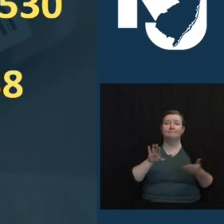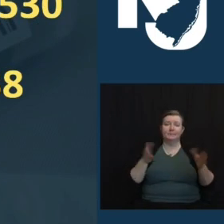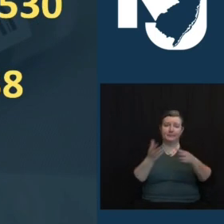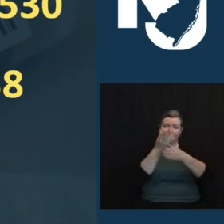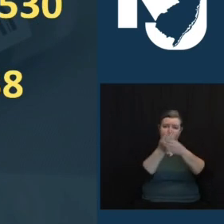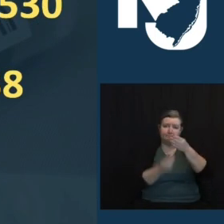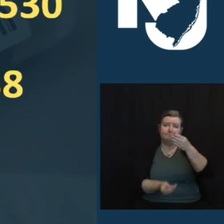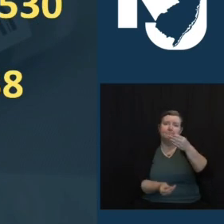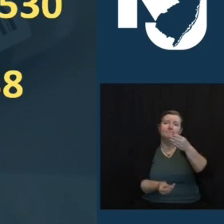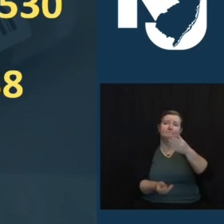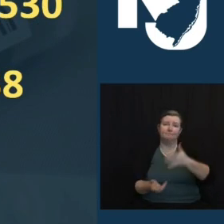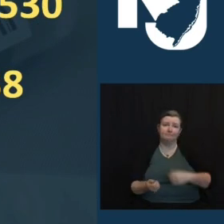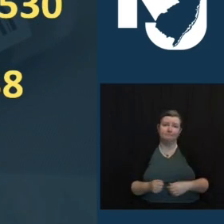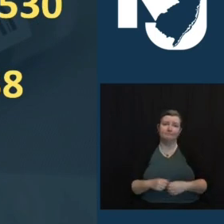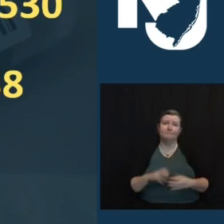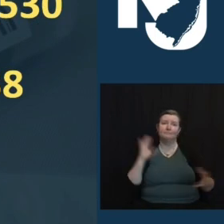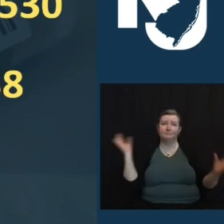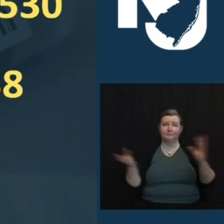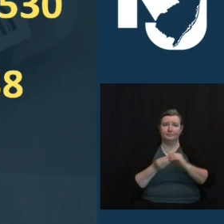brings our confirmed total to